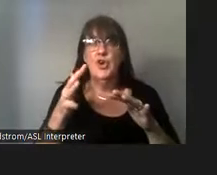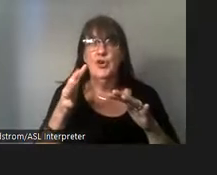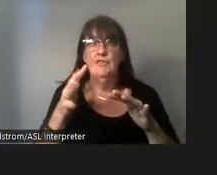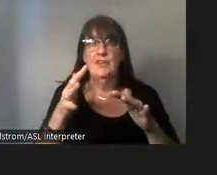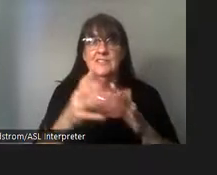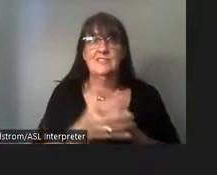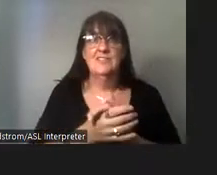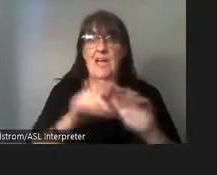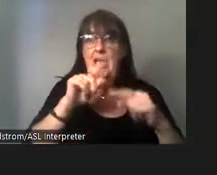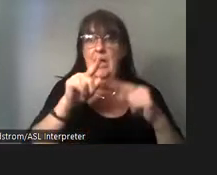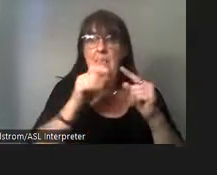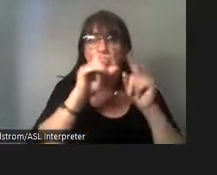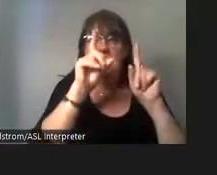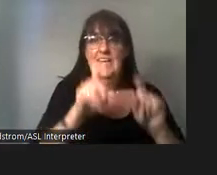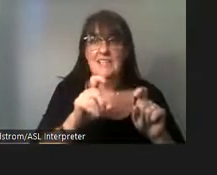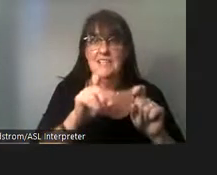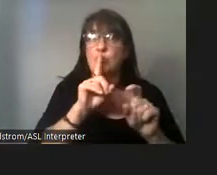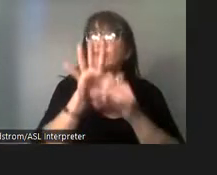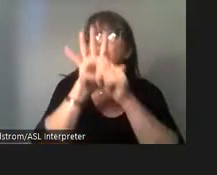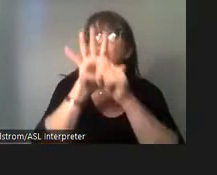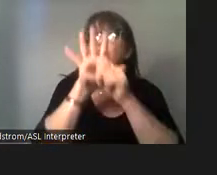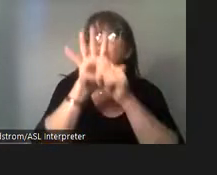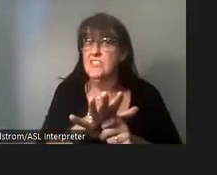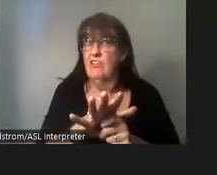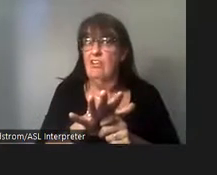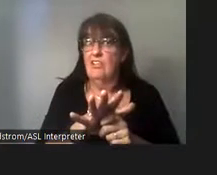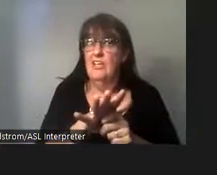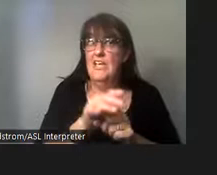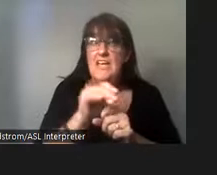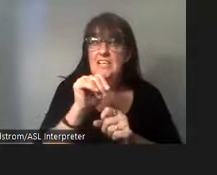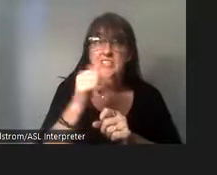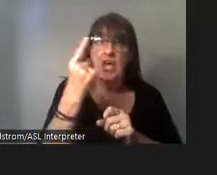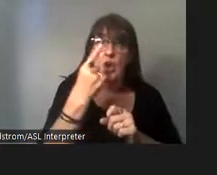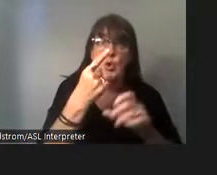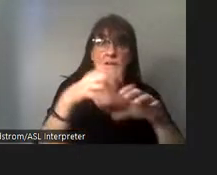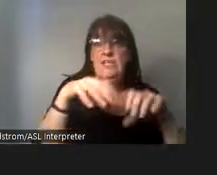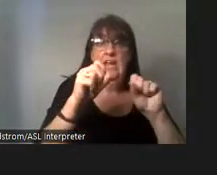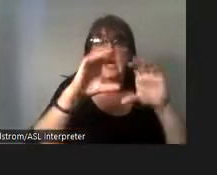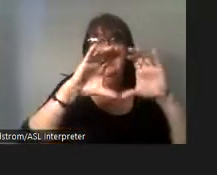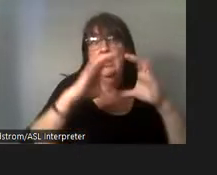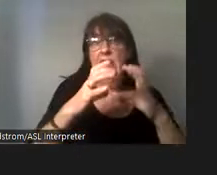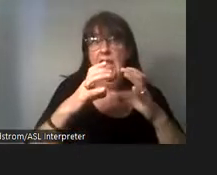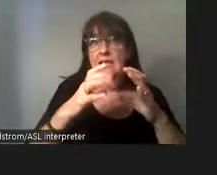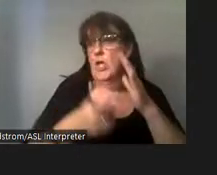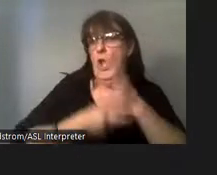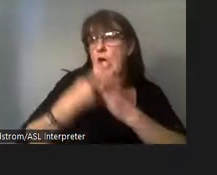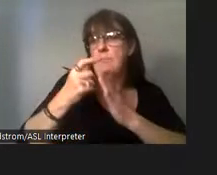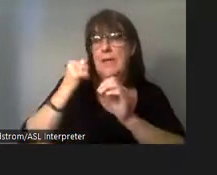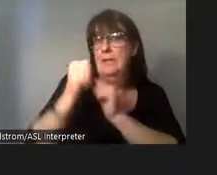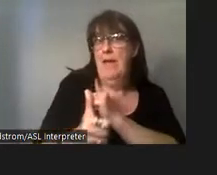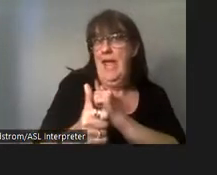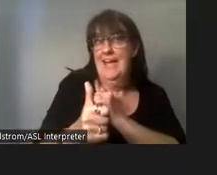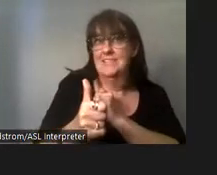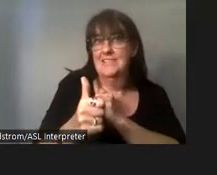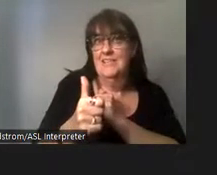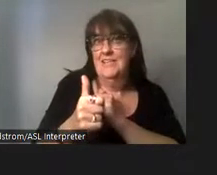that test. So it was very stressful. You know, it wasn't just like you're going to take this class and you're going to automatically pass. And,